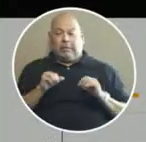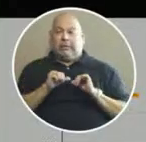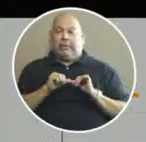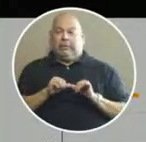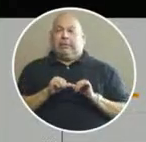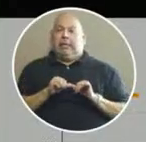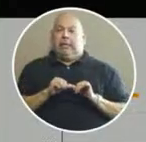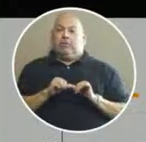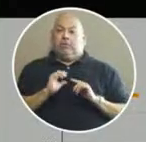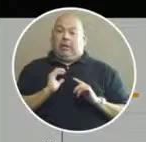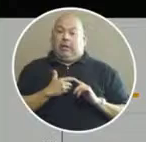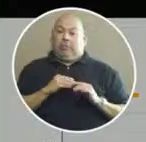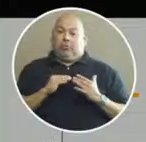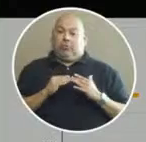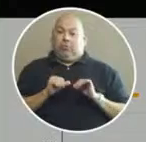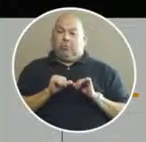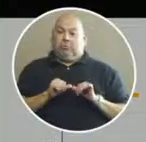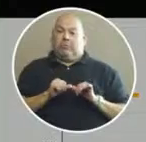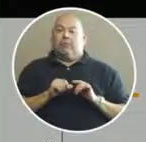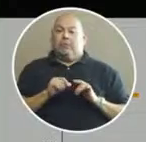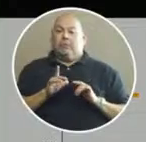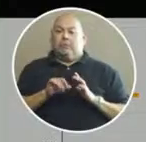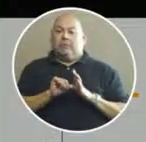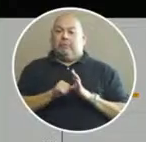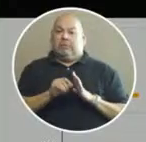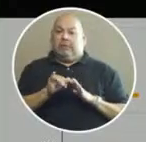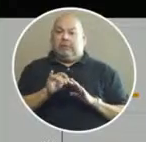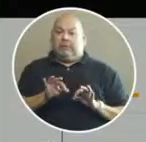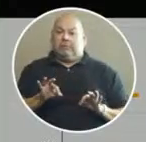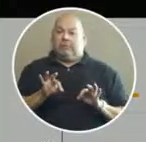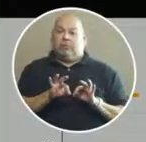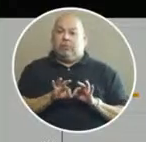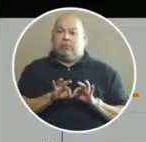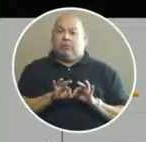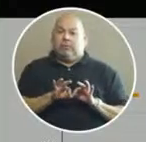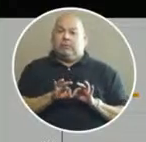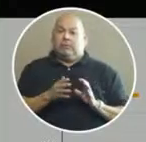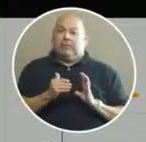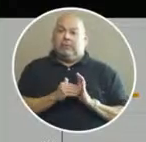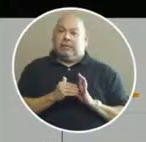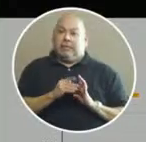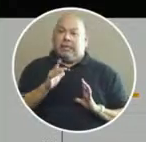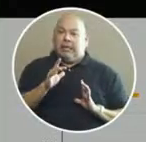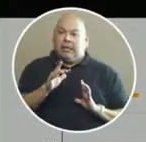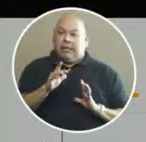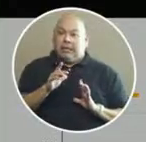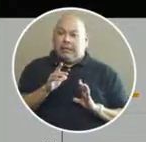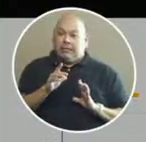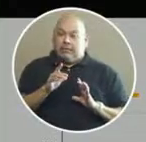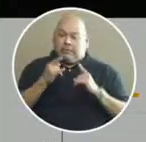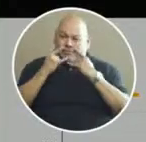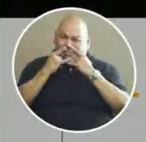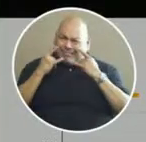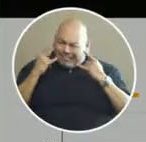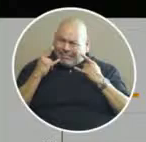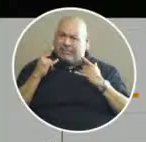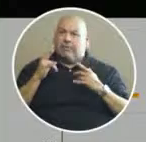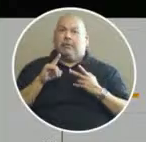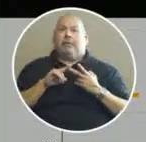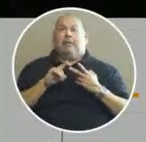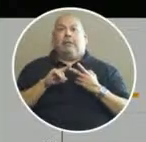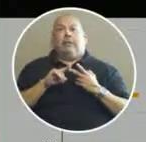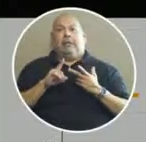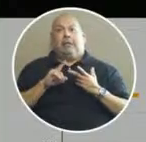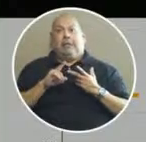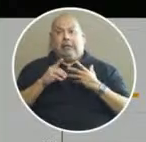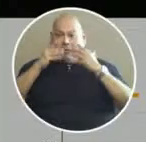extraordinary community and emphasizing the importance of, again, wearing your face mask, wearing your